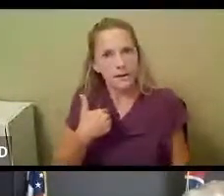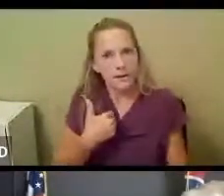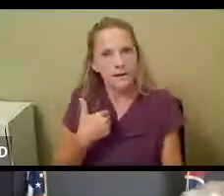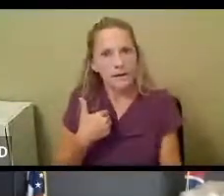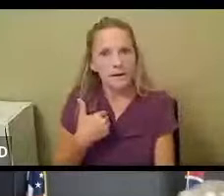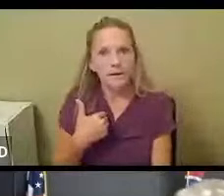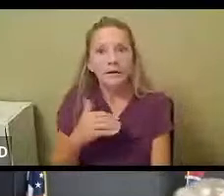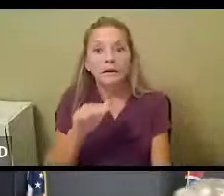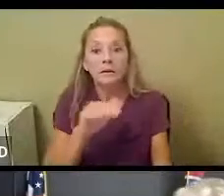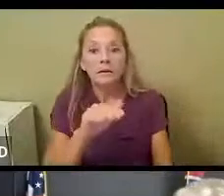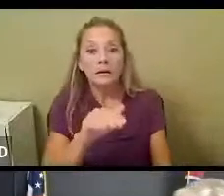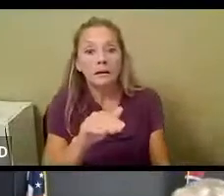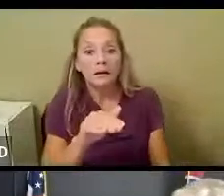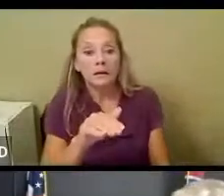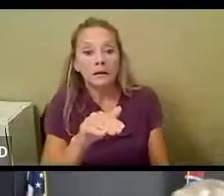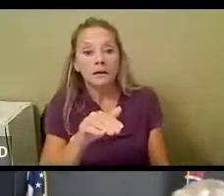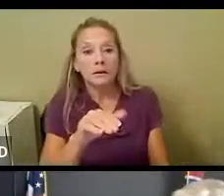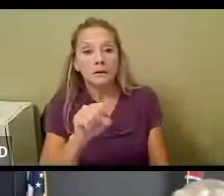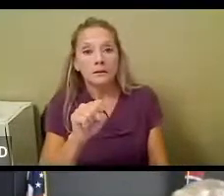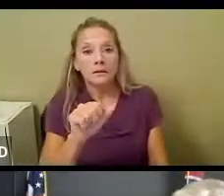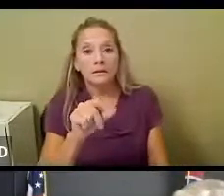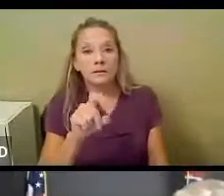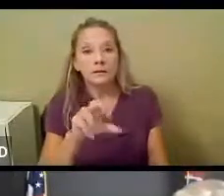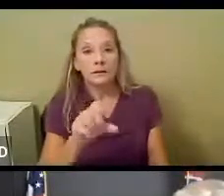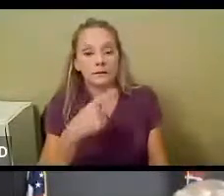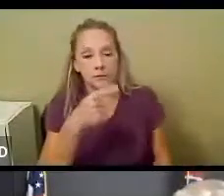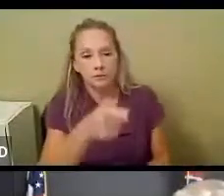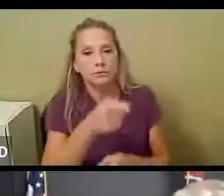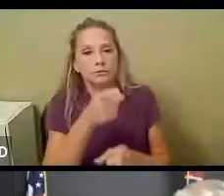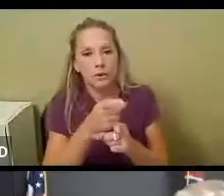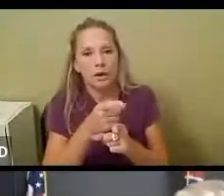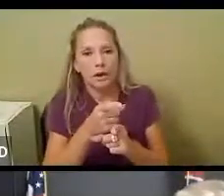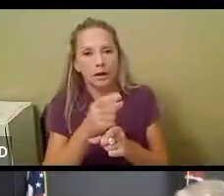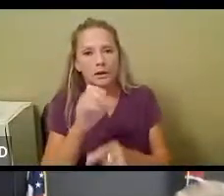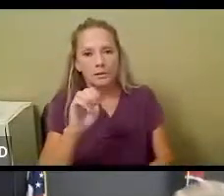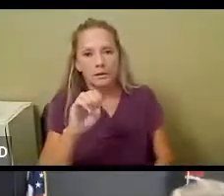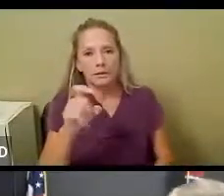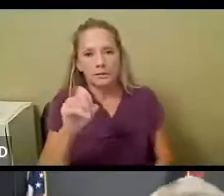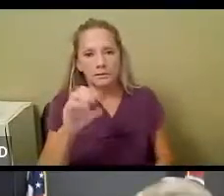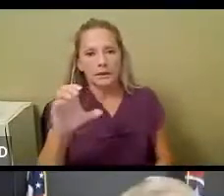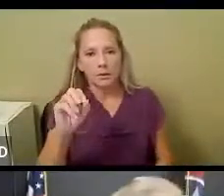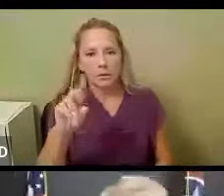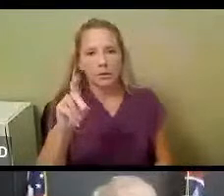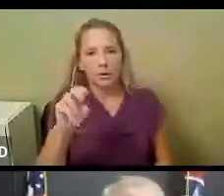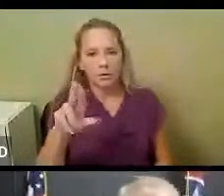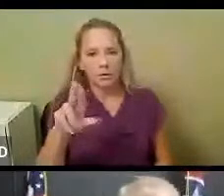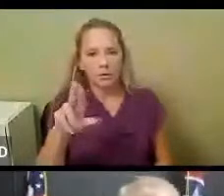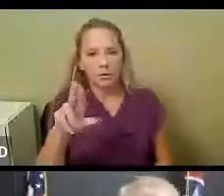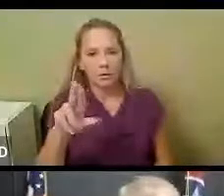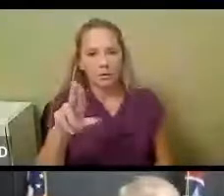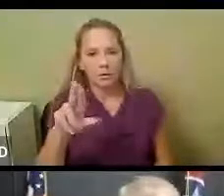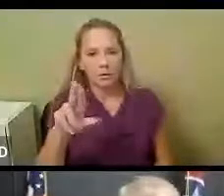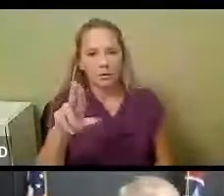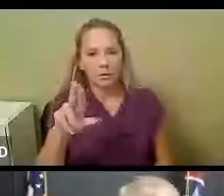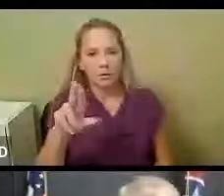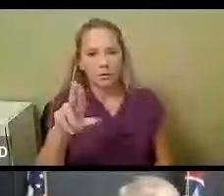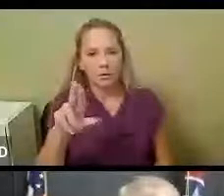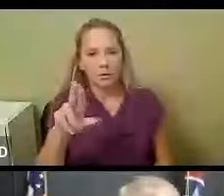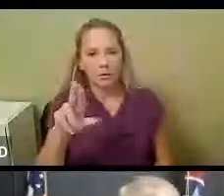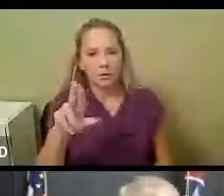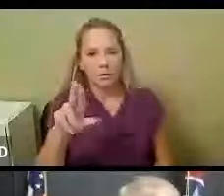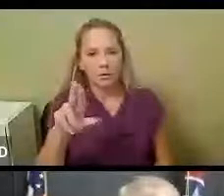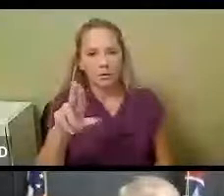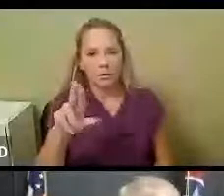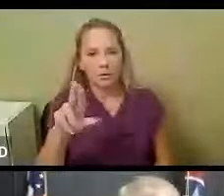on. Dr. Buchanan, you're right. That is in Executive Order 38, and one can certainly